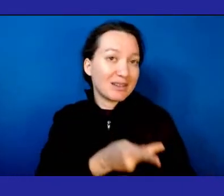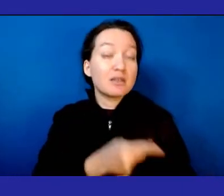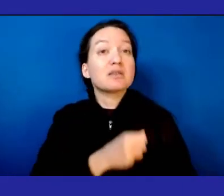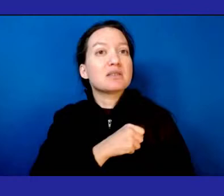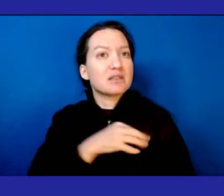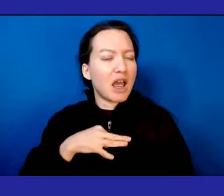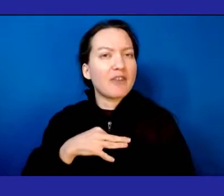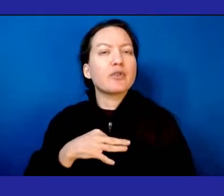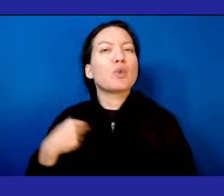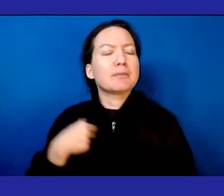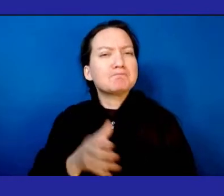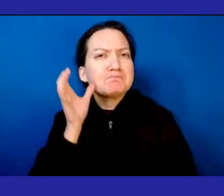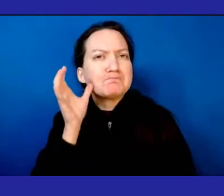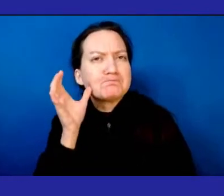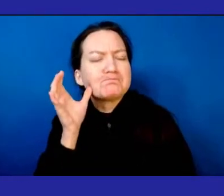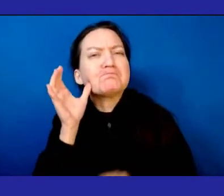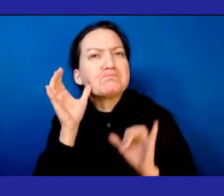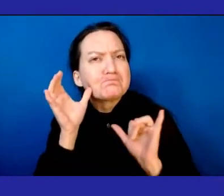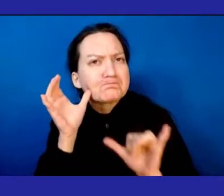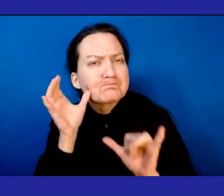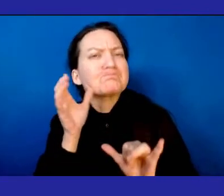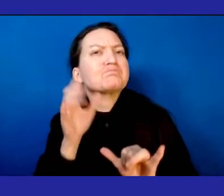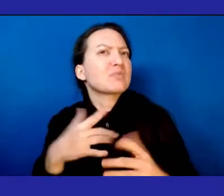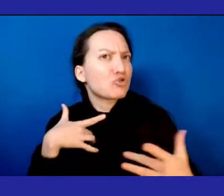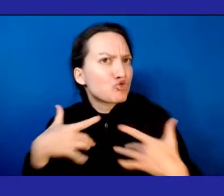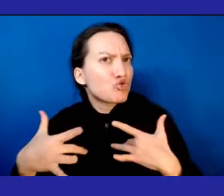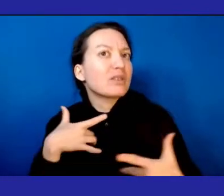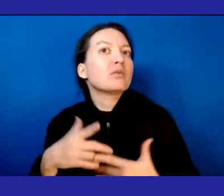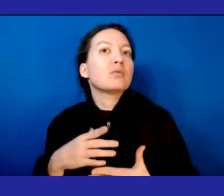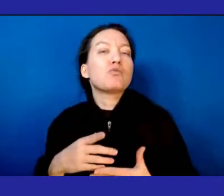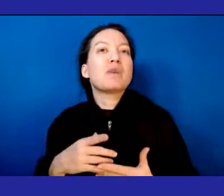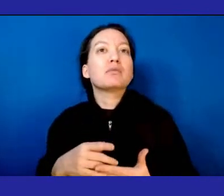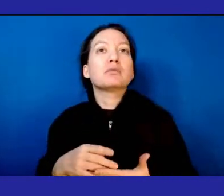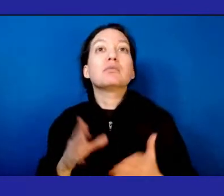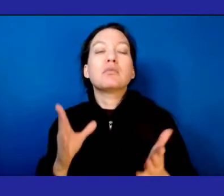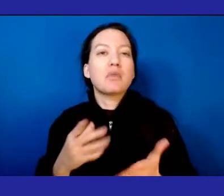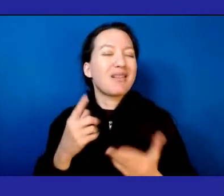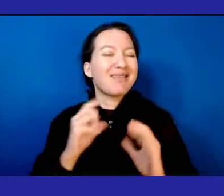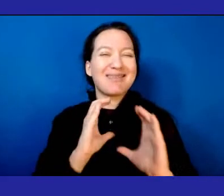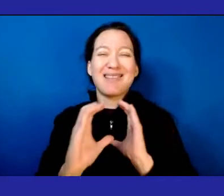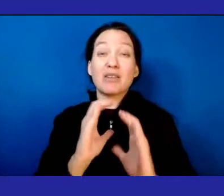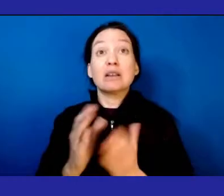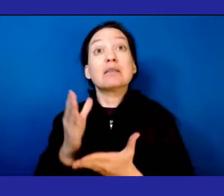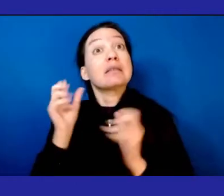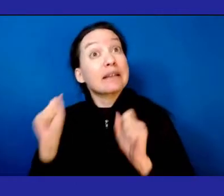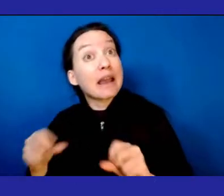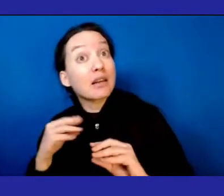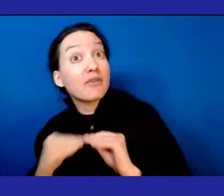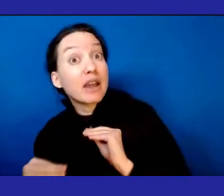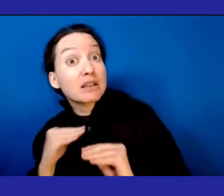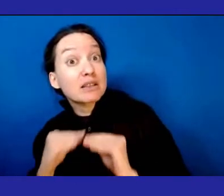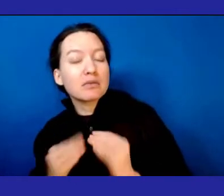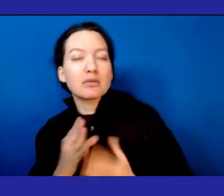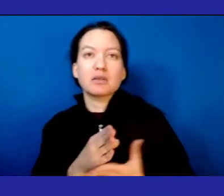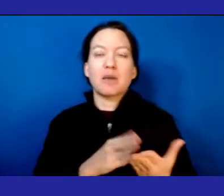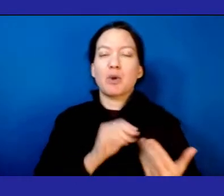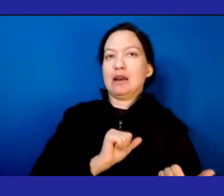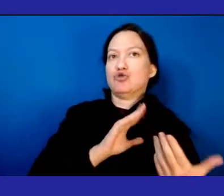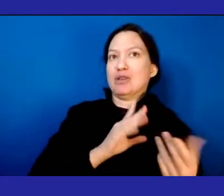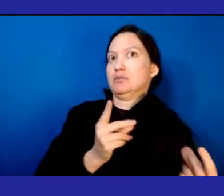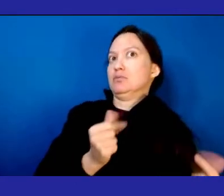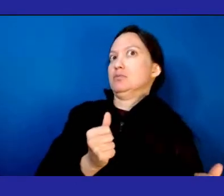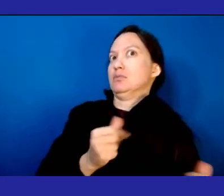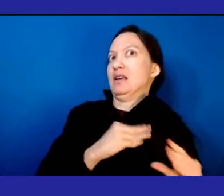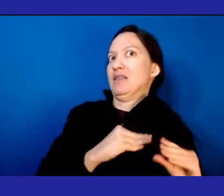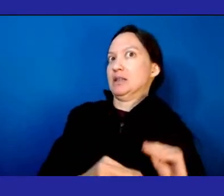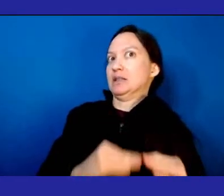there and listen to their concerns. And we always start the conversation, there are some things that we can fix, and there's some things we can address immediately,